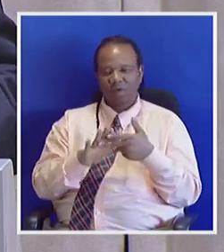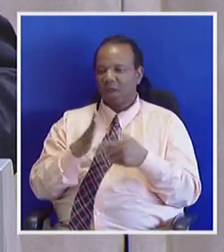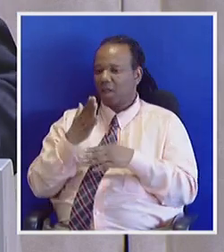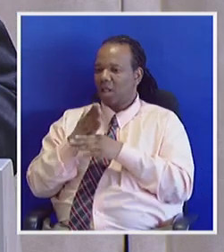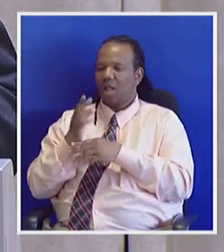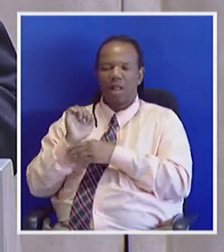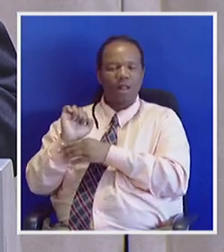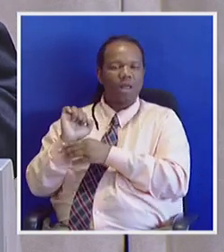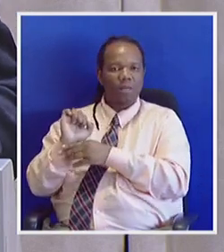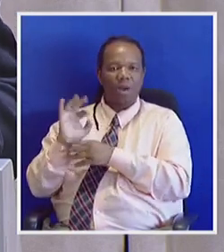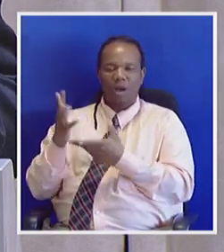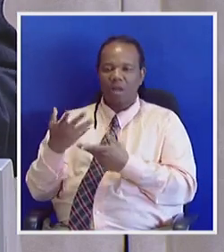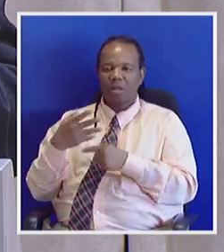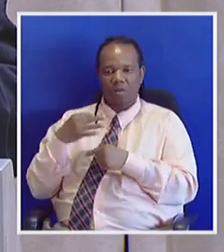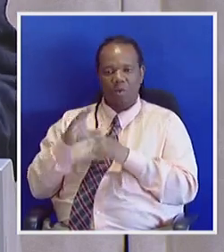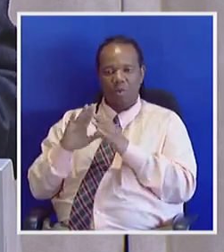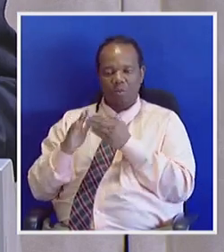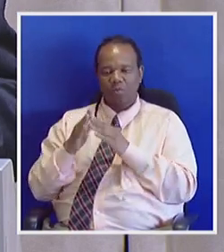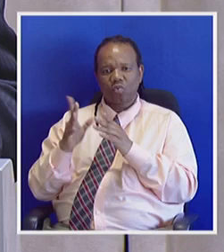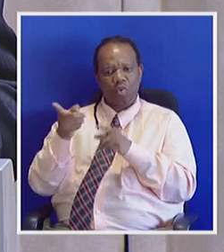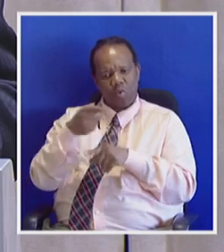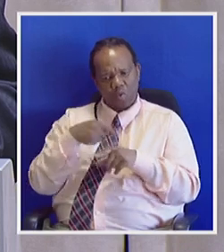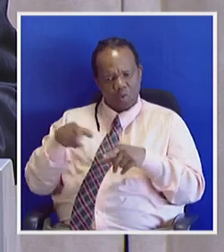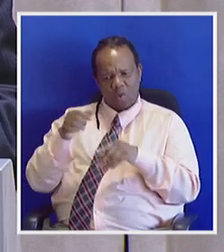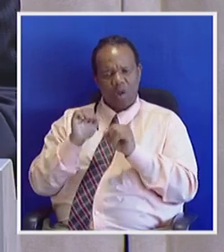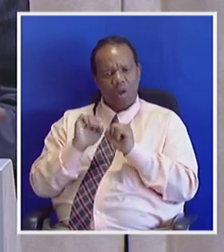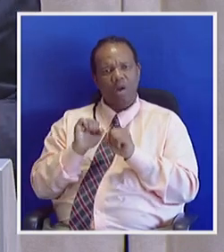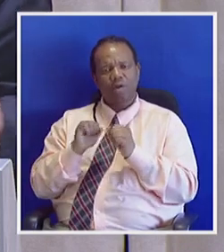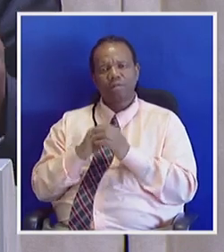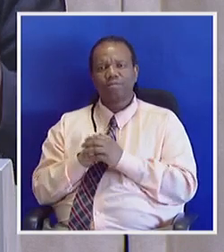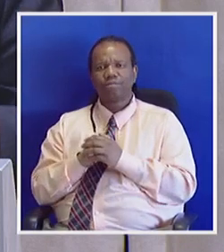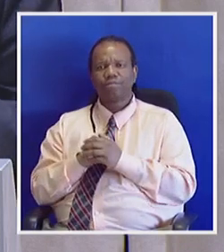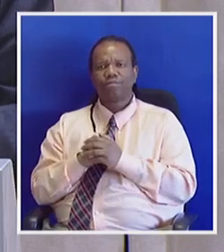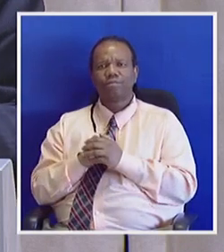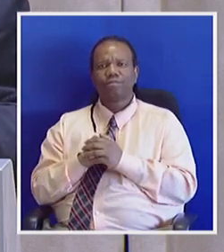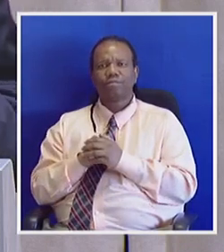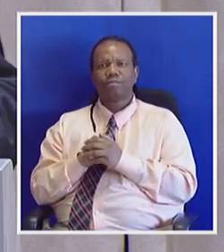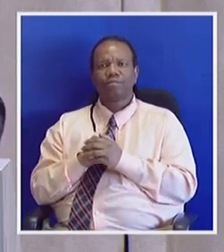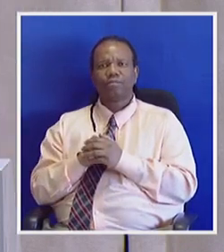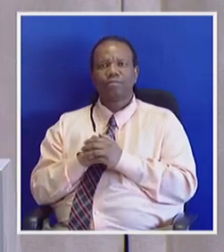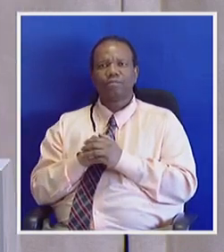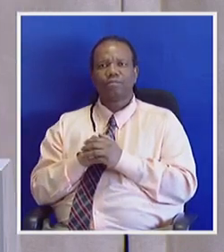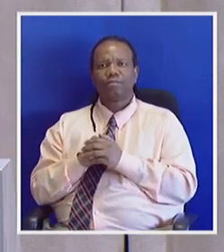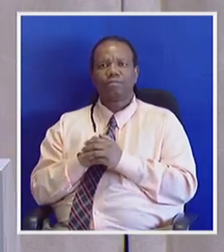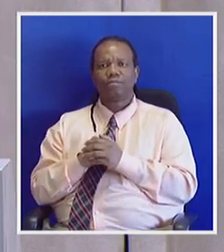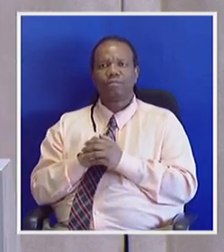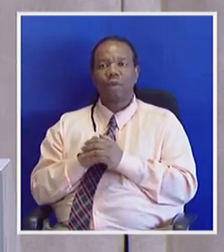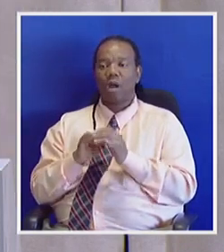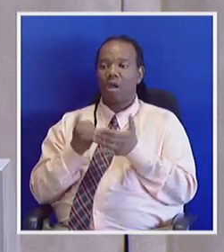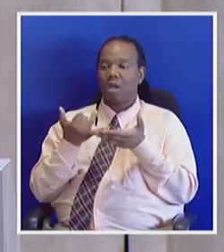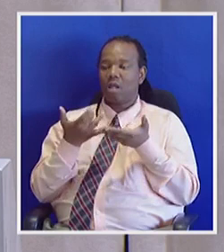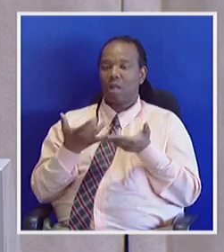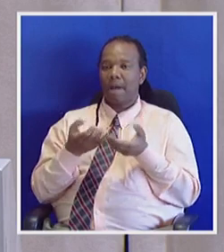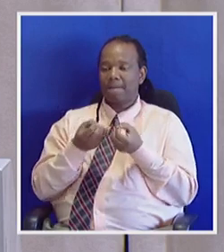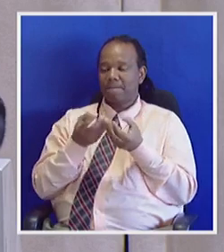government bought into this. And this arrangement has now settled in the minds of many people in